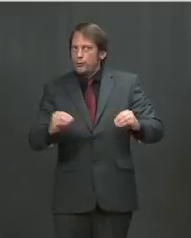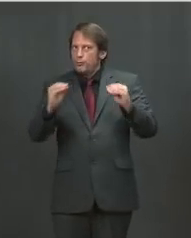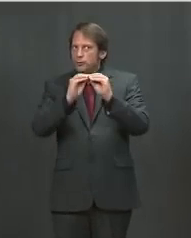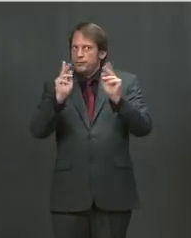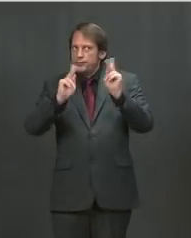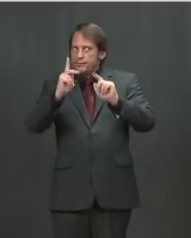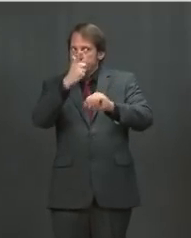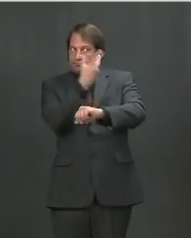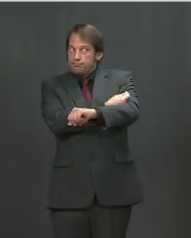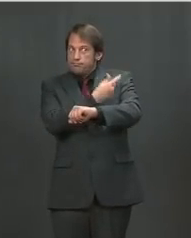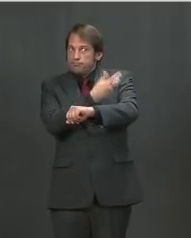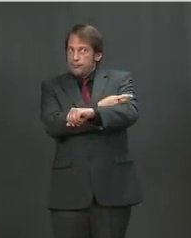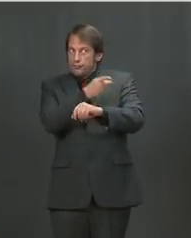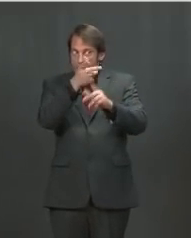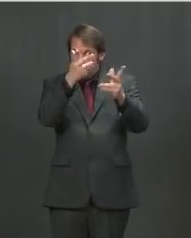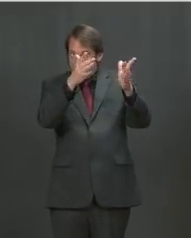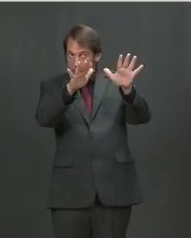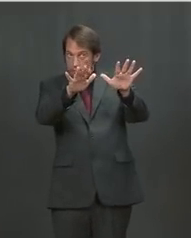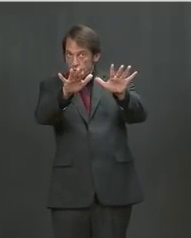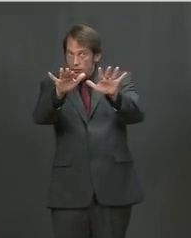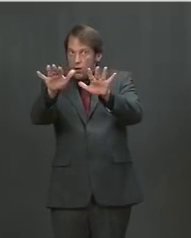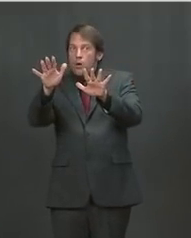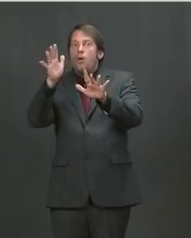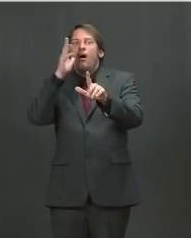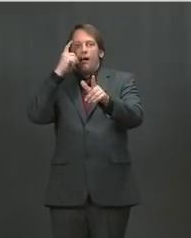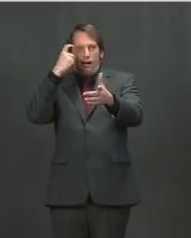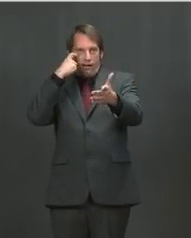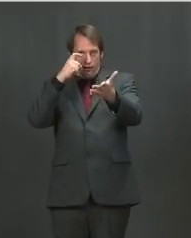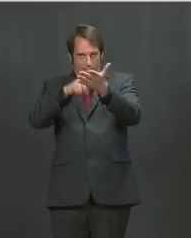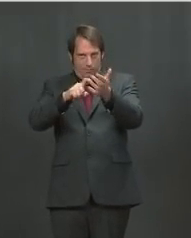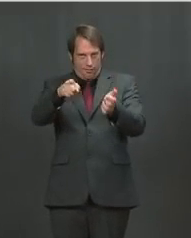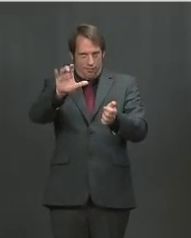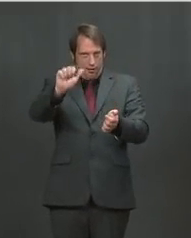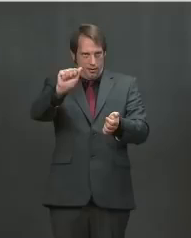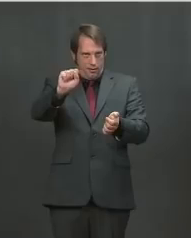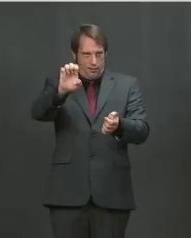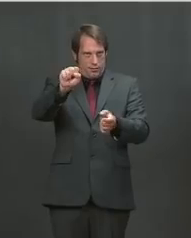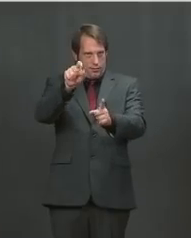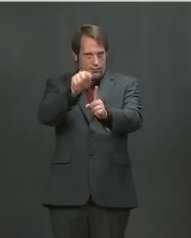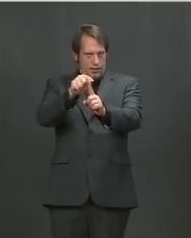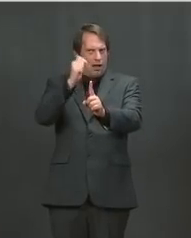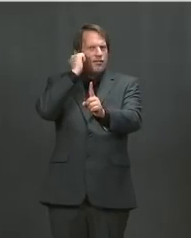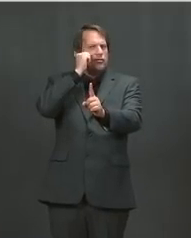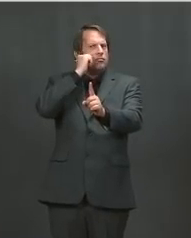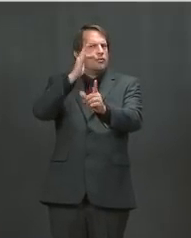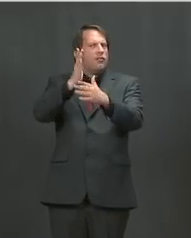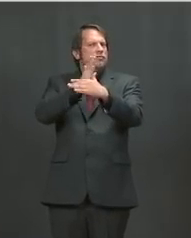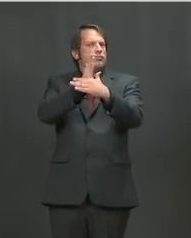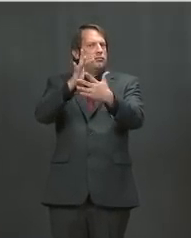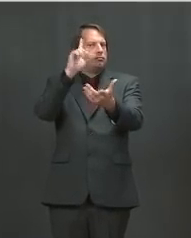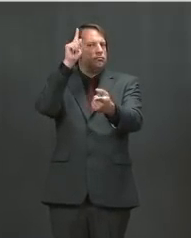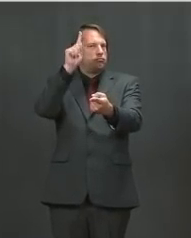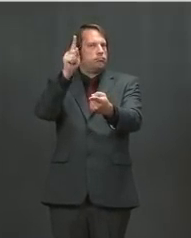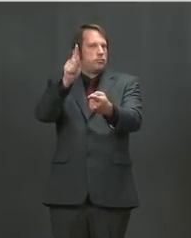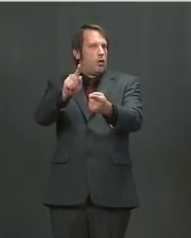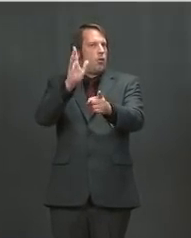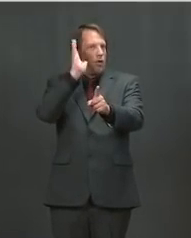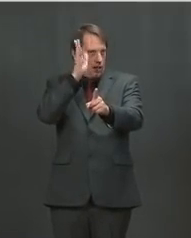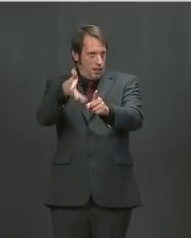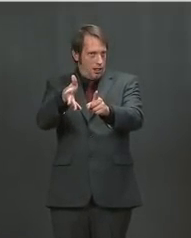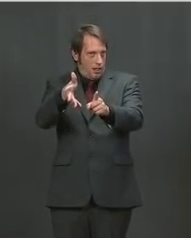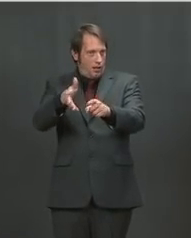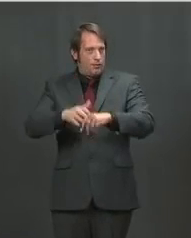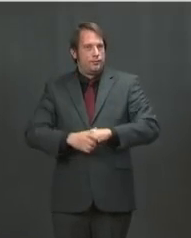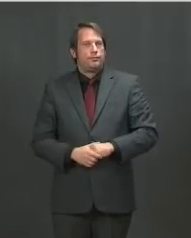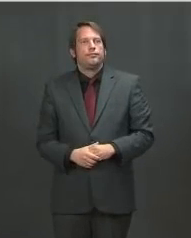a concomitant diminution in the number of cases that we see every day. And with that, the cascading domino effect of